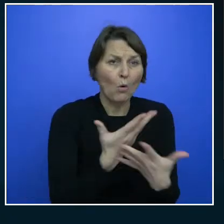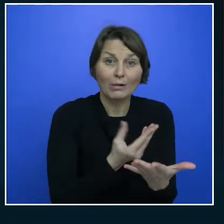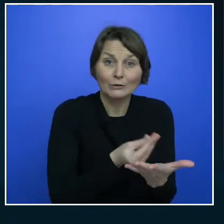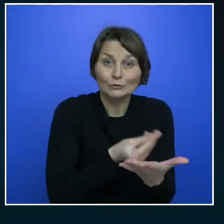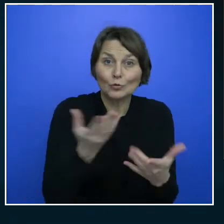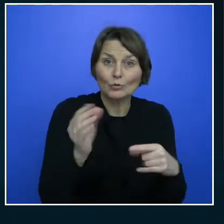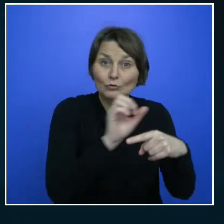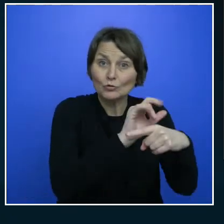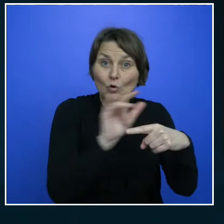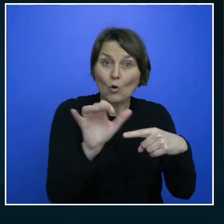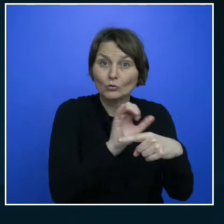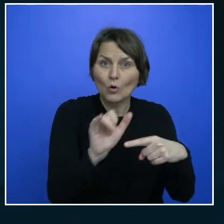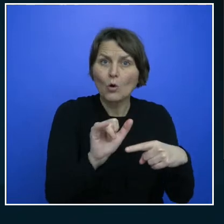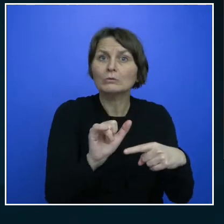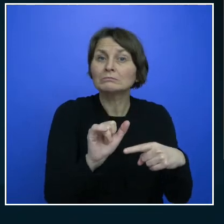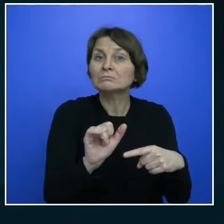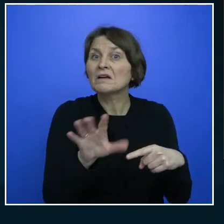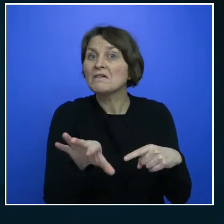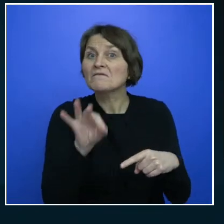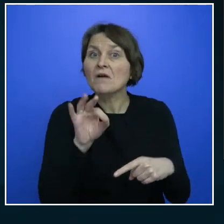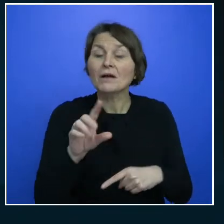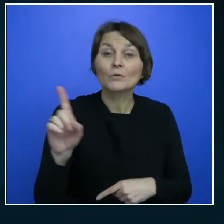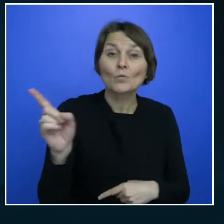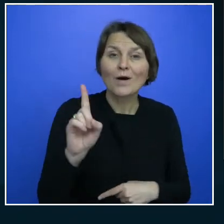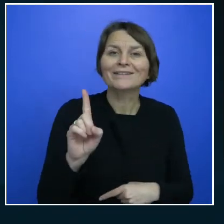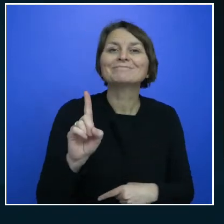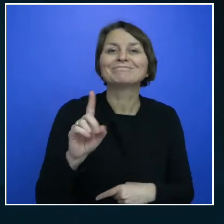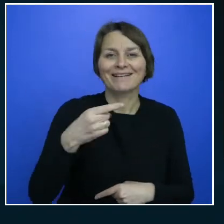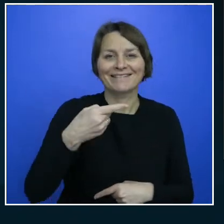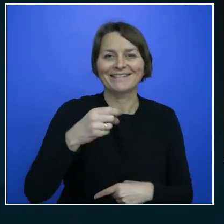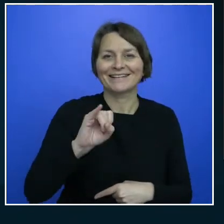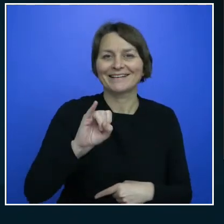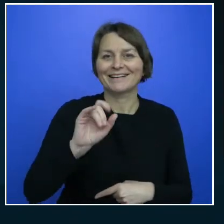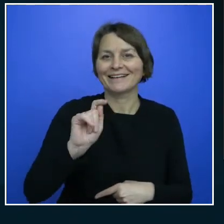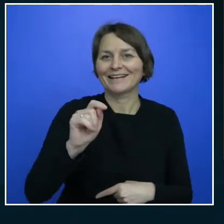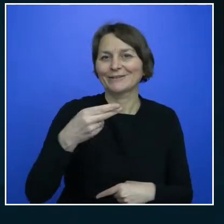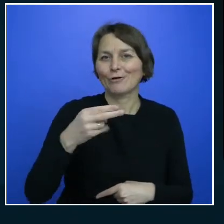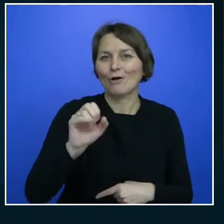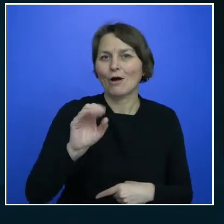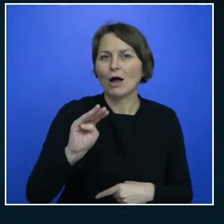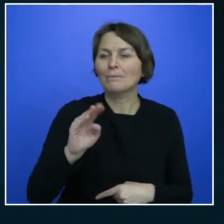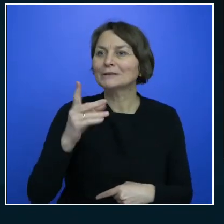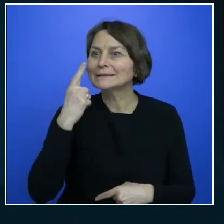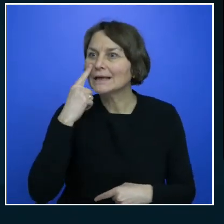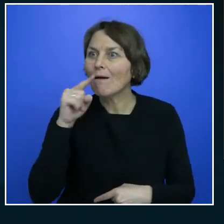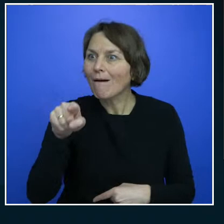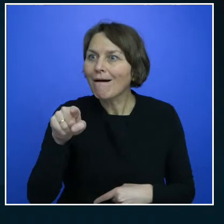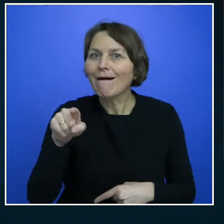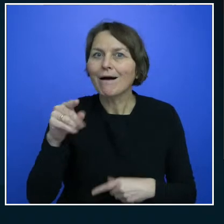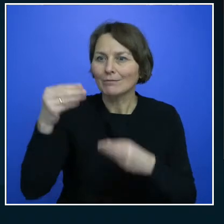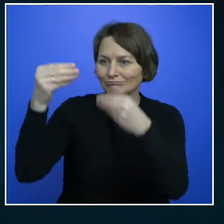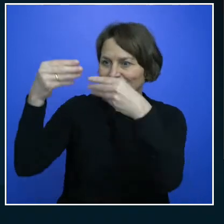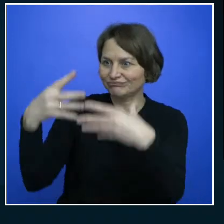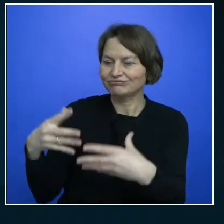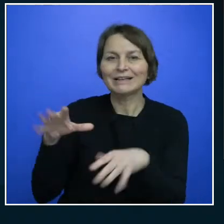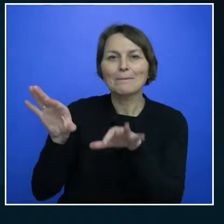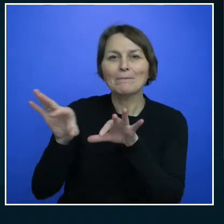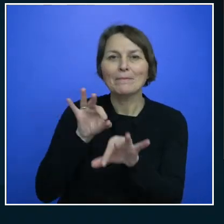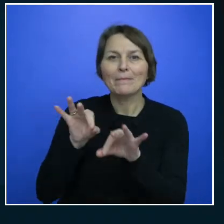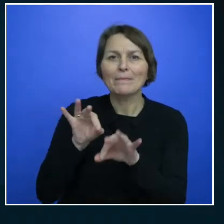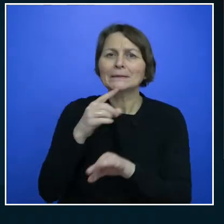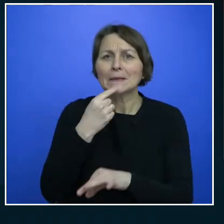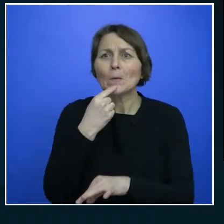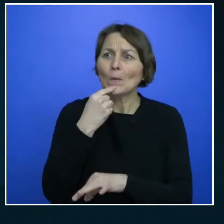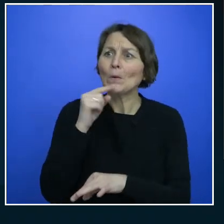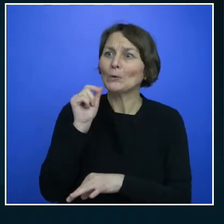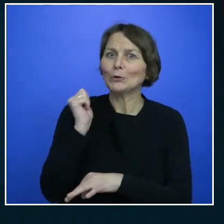you to contribute to that GitHub code as well, to provide examples, to do bug fixes, etc. We're